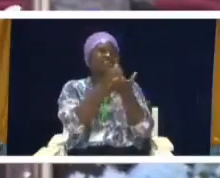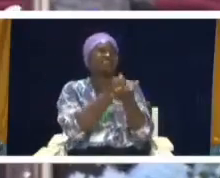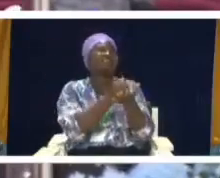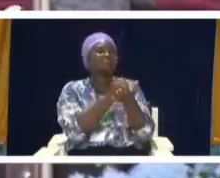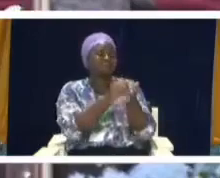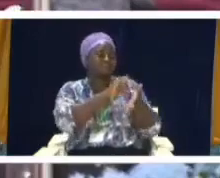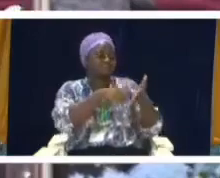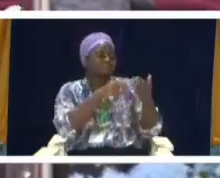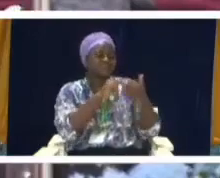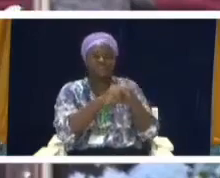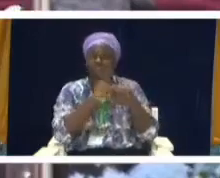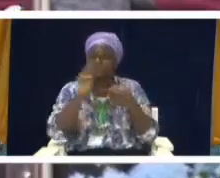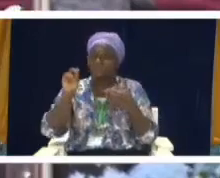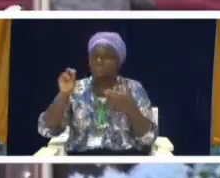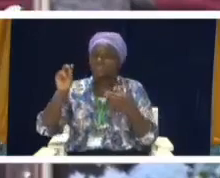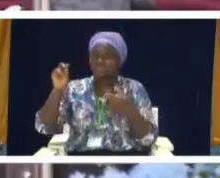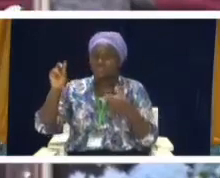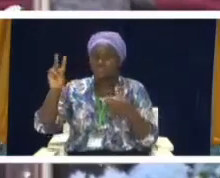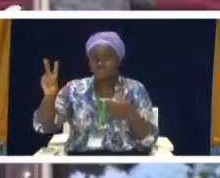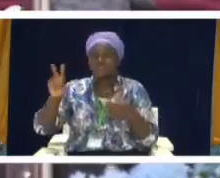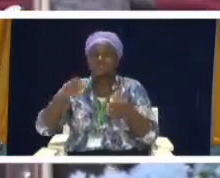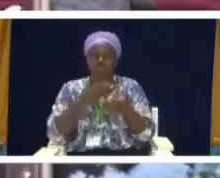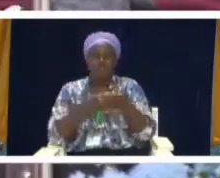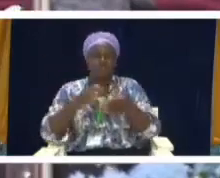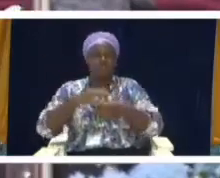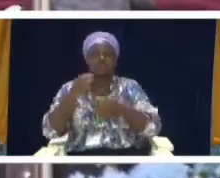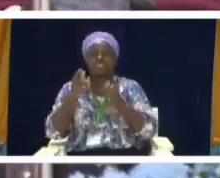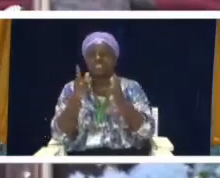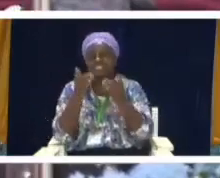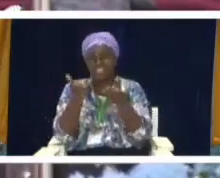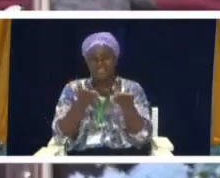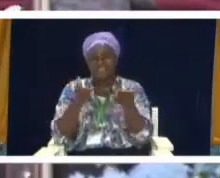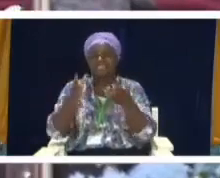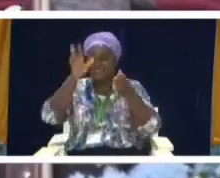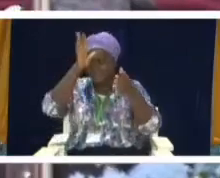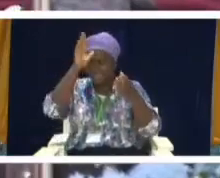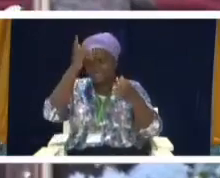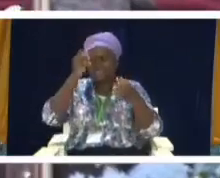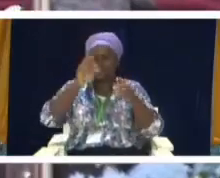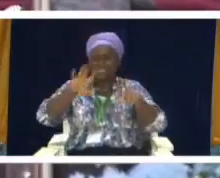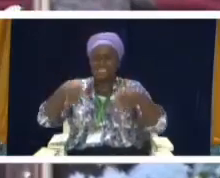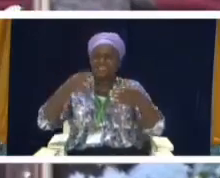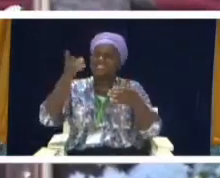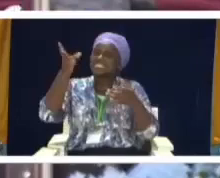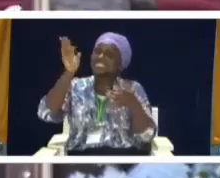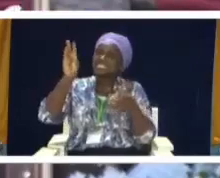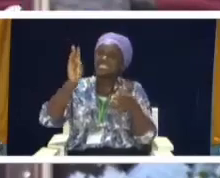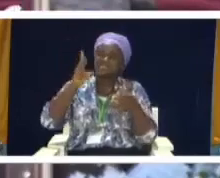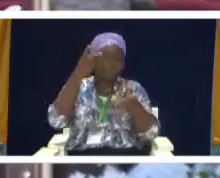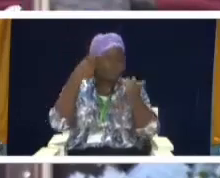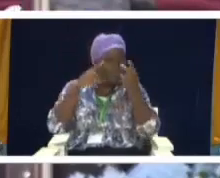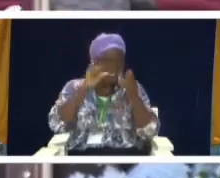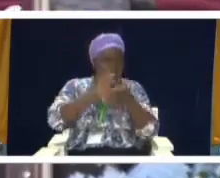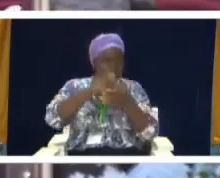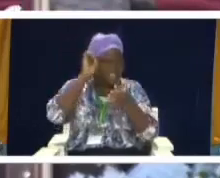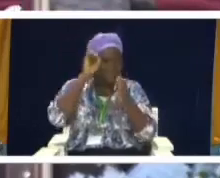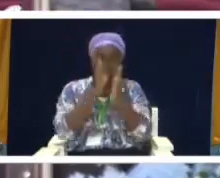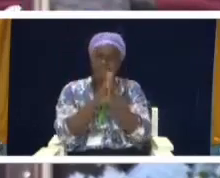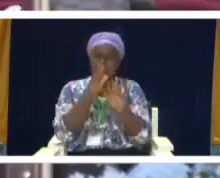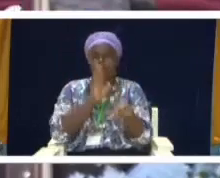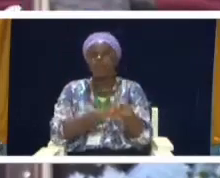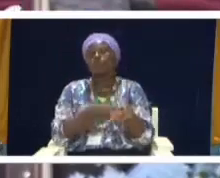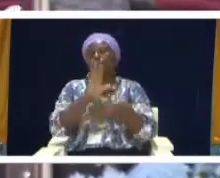June 2022 Holy Ghost service, Daddy Adeboye gave 7 prophecies that he prayed on. All